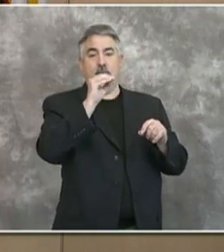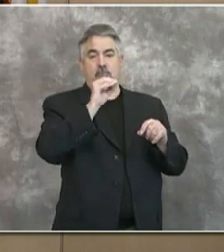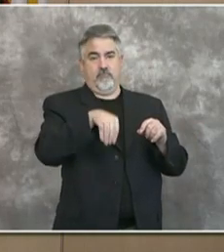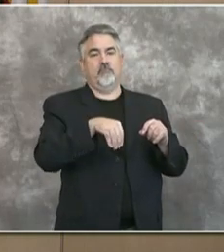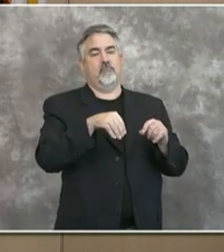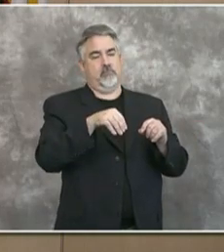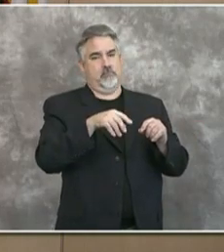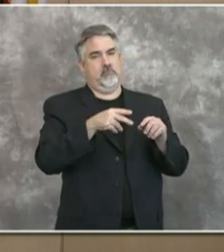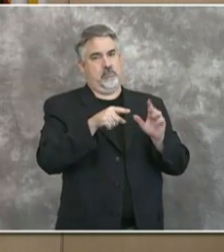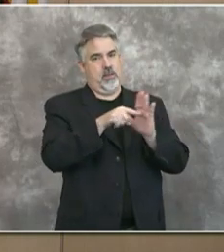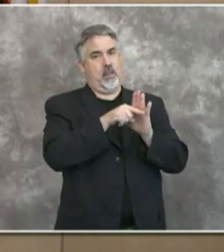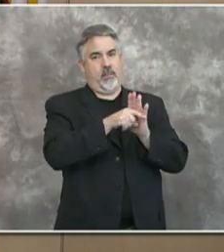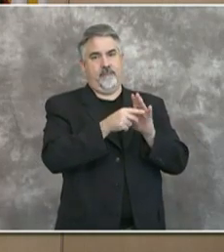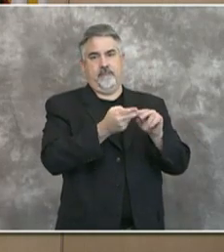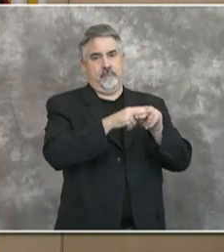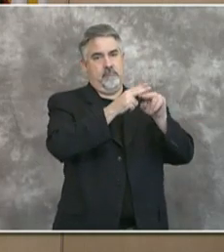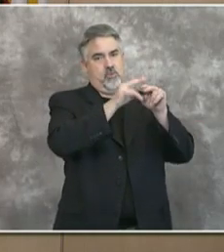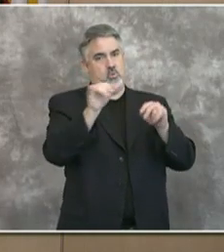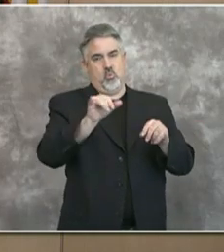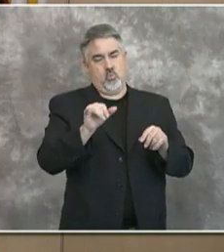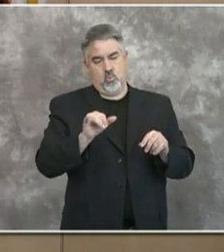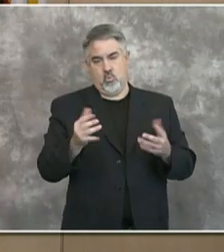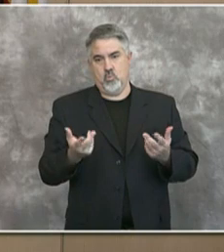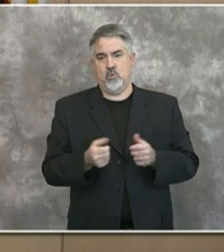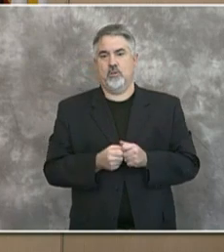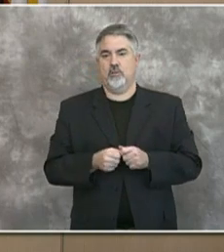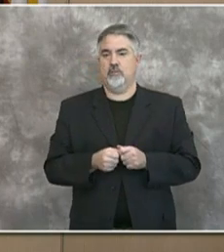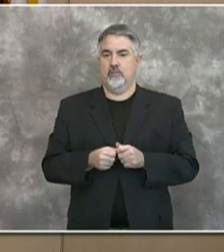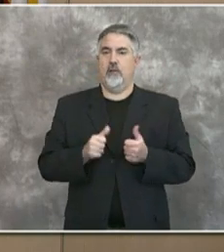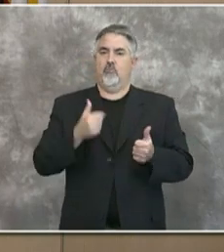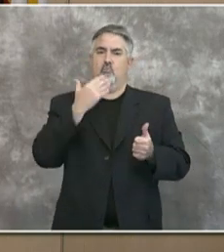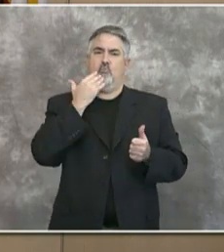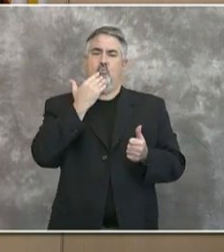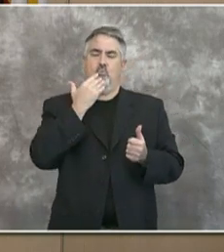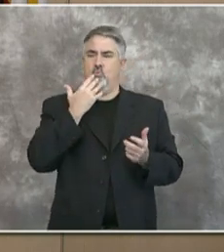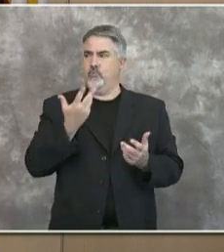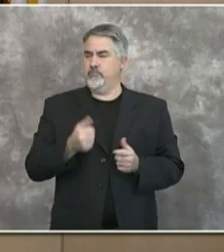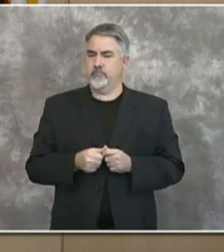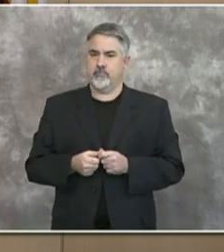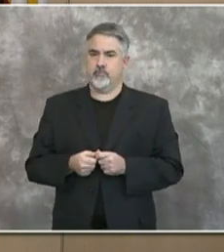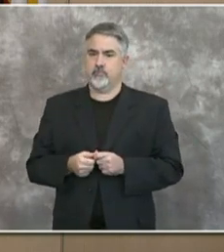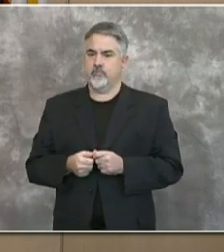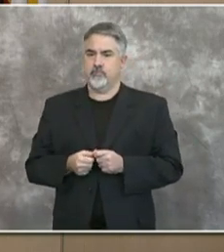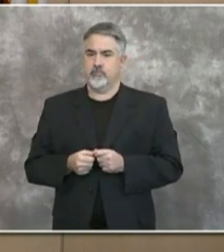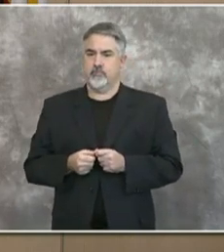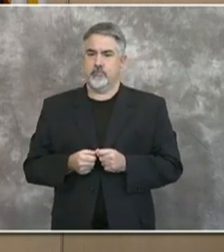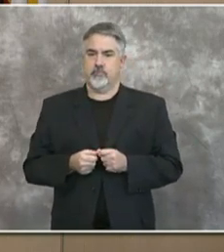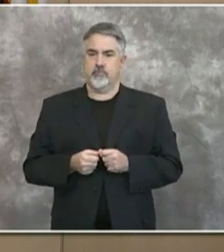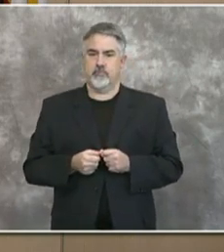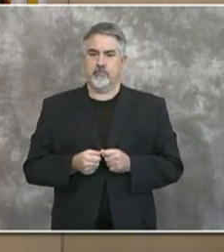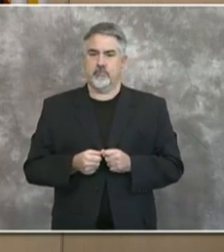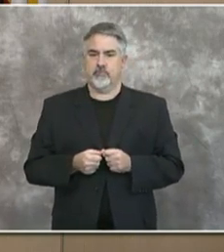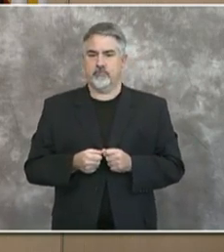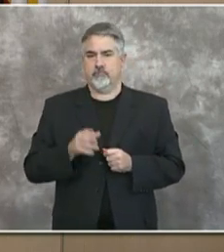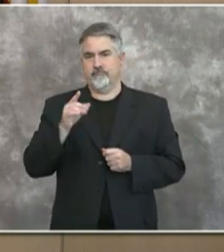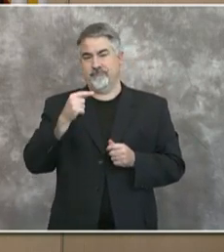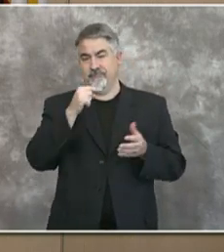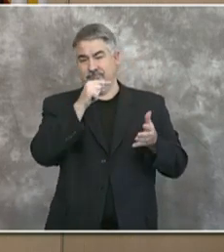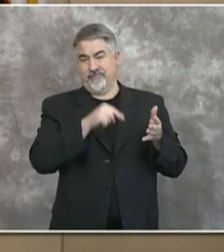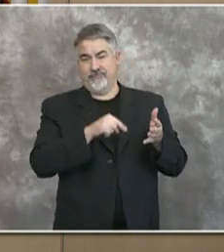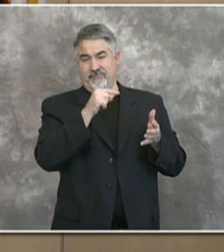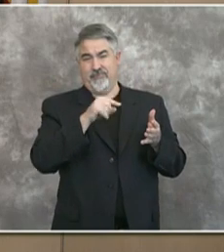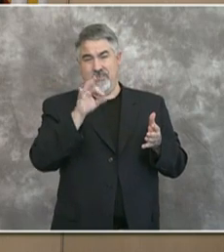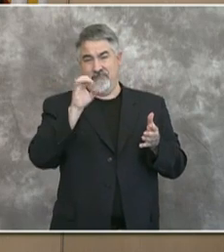to, but again, at the very early time or early part of in the late February, we